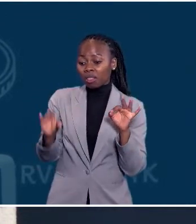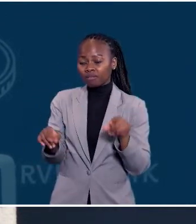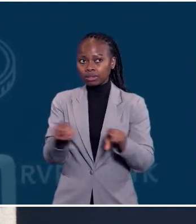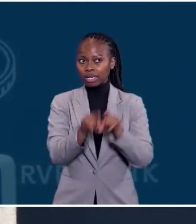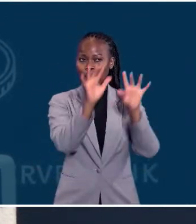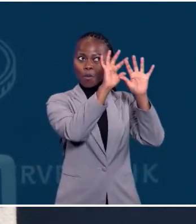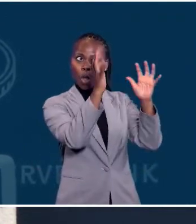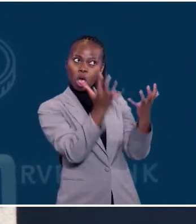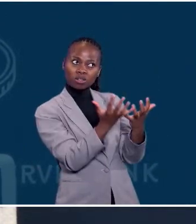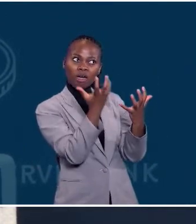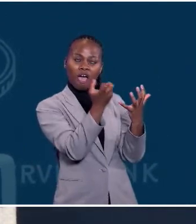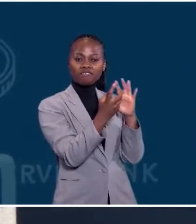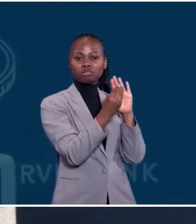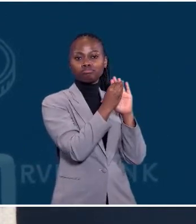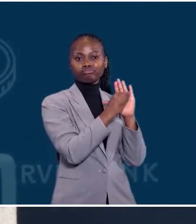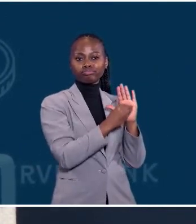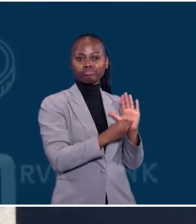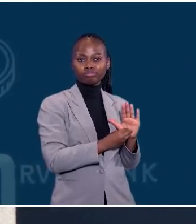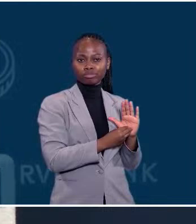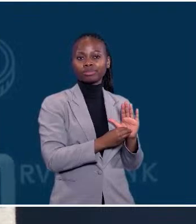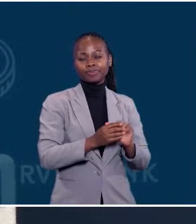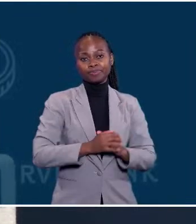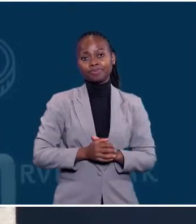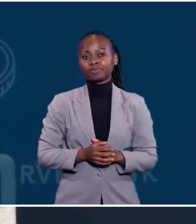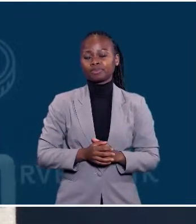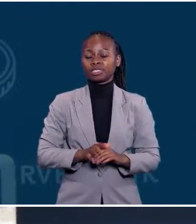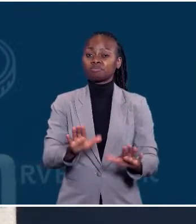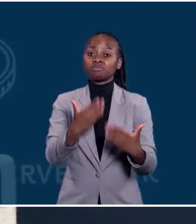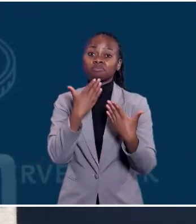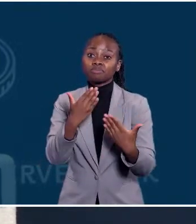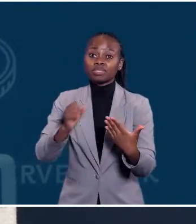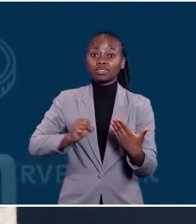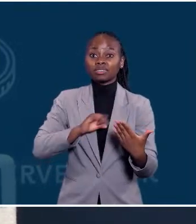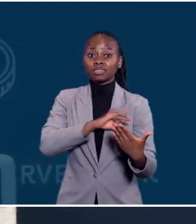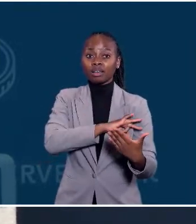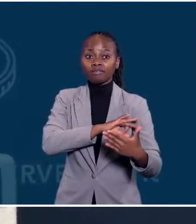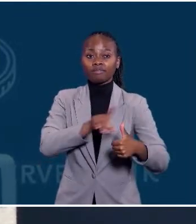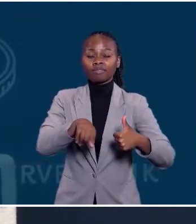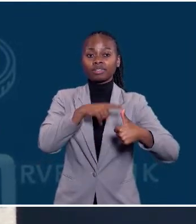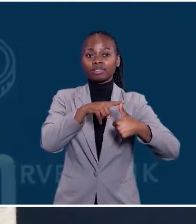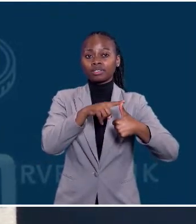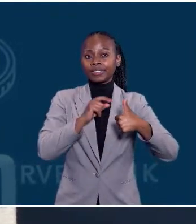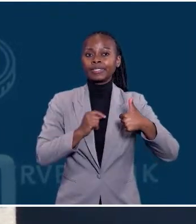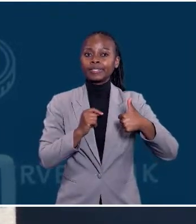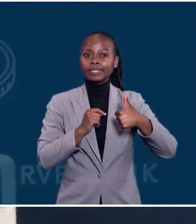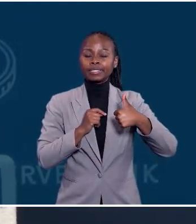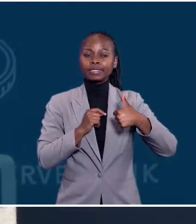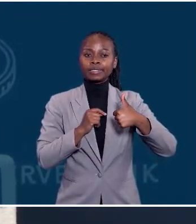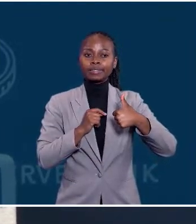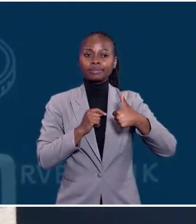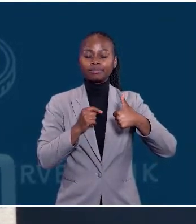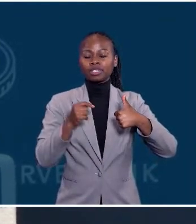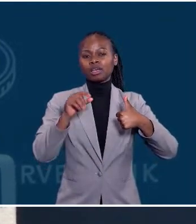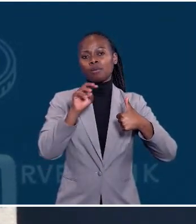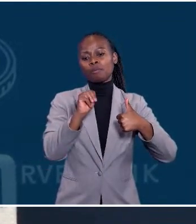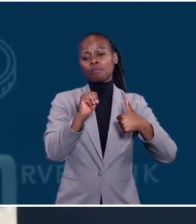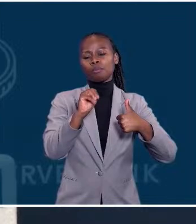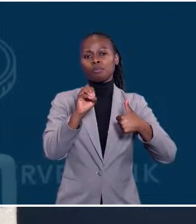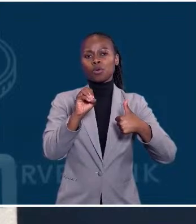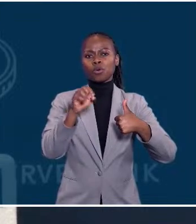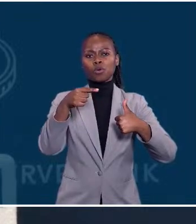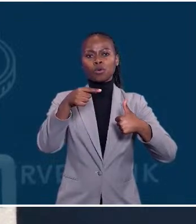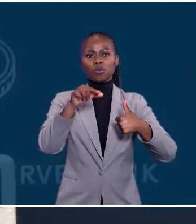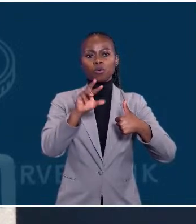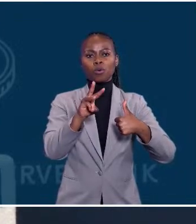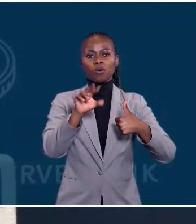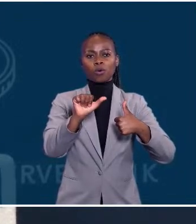and the types of analyses we do. So let me thank Witness Mbanangavi and the research